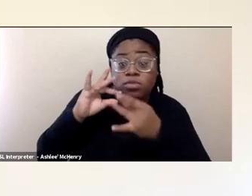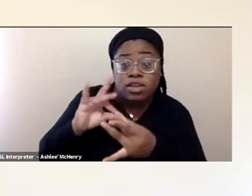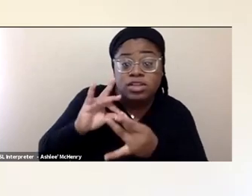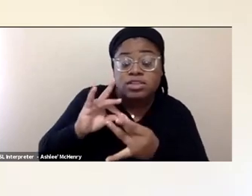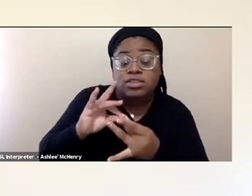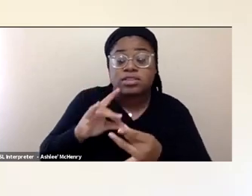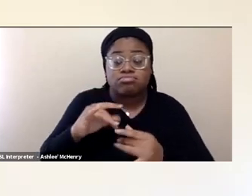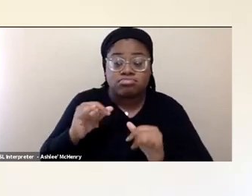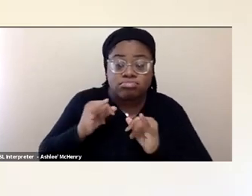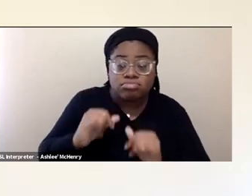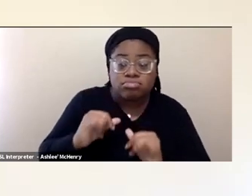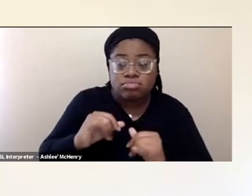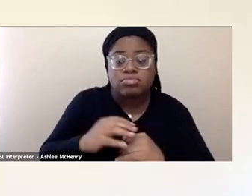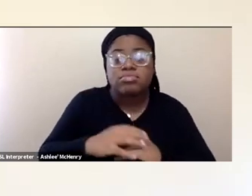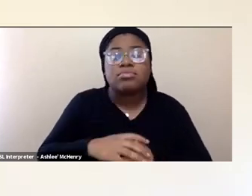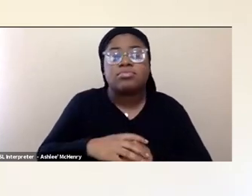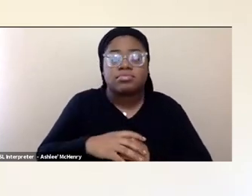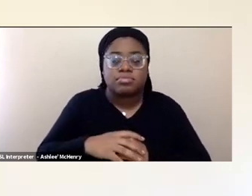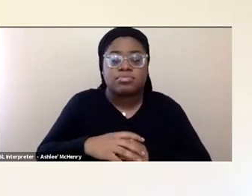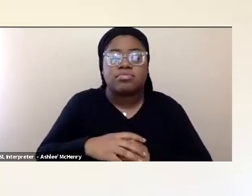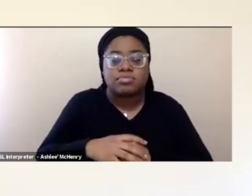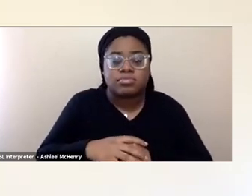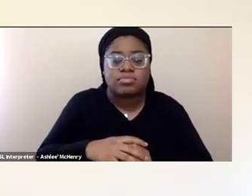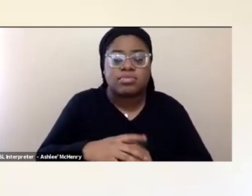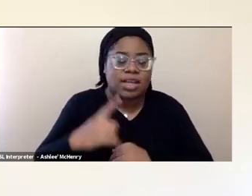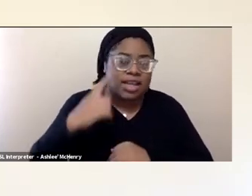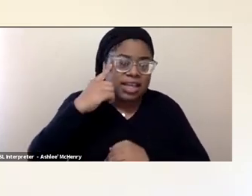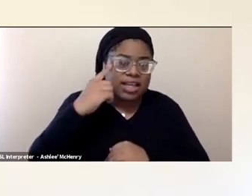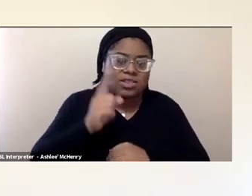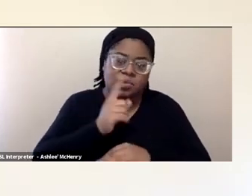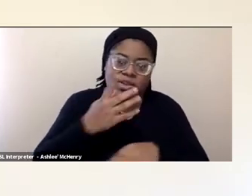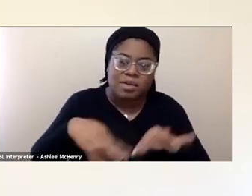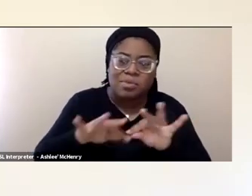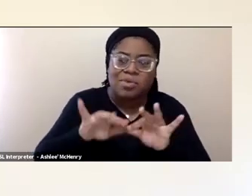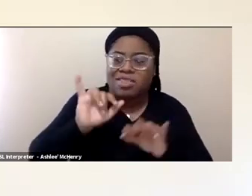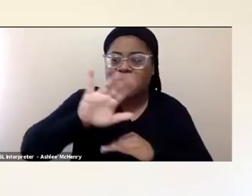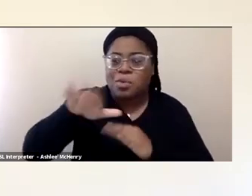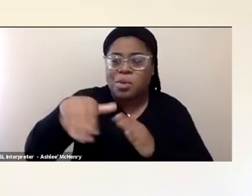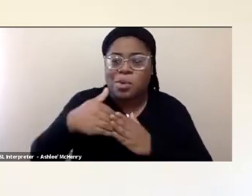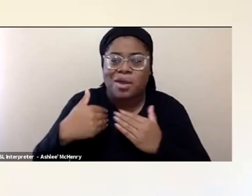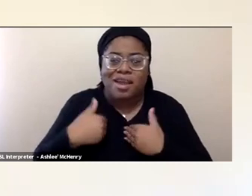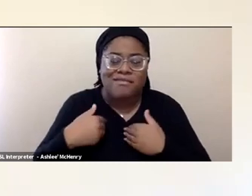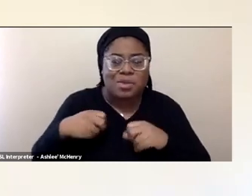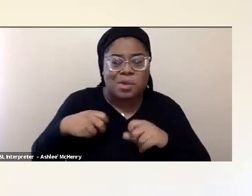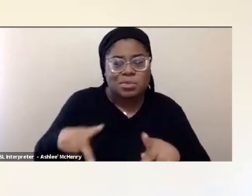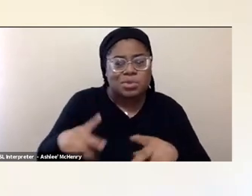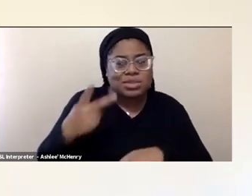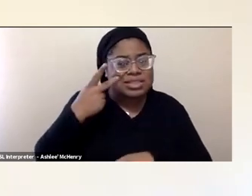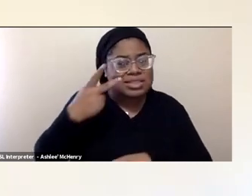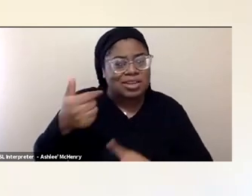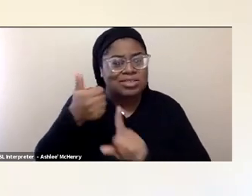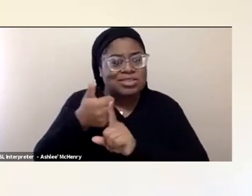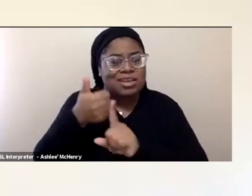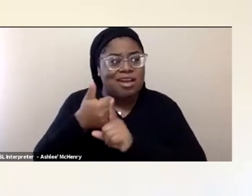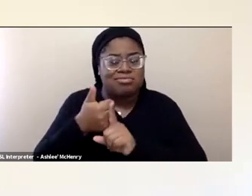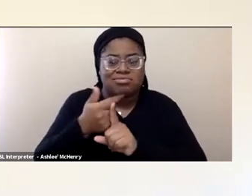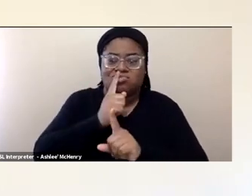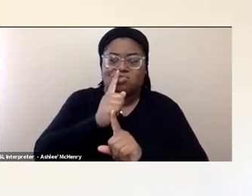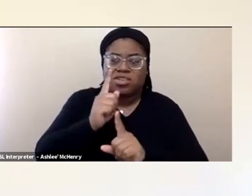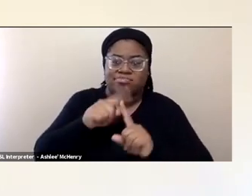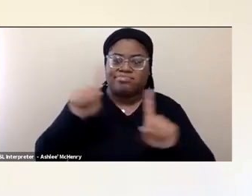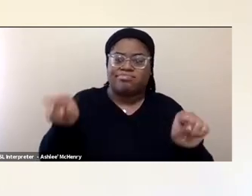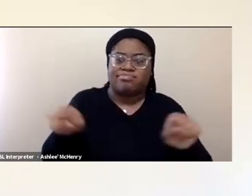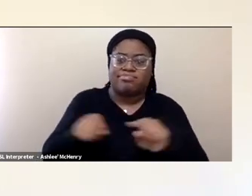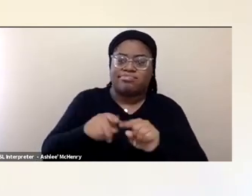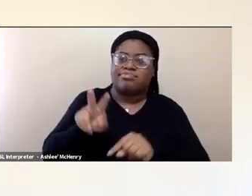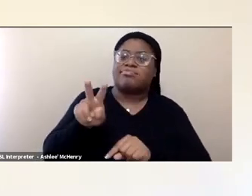connected with. And, you know, I think it's so important that we all have the opportunity to see ourselves reflected on screen, because there